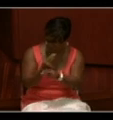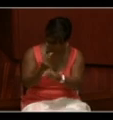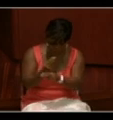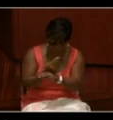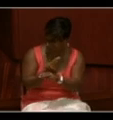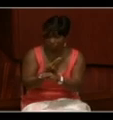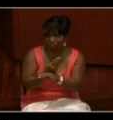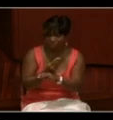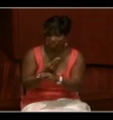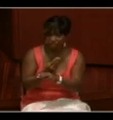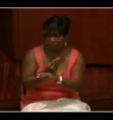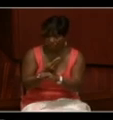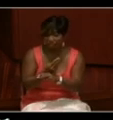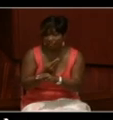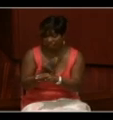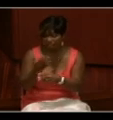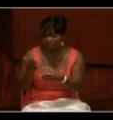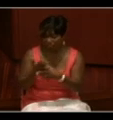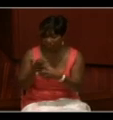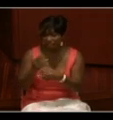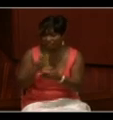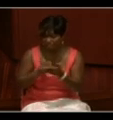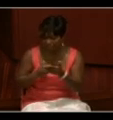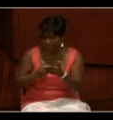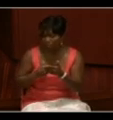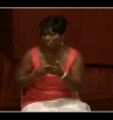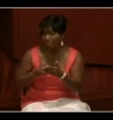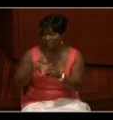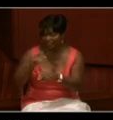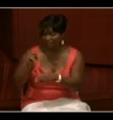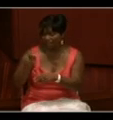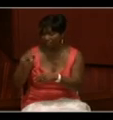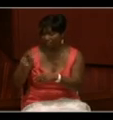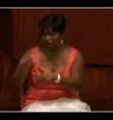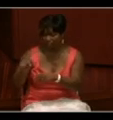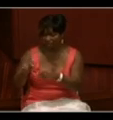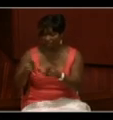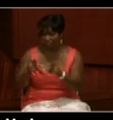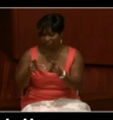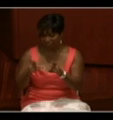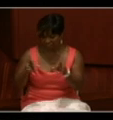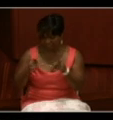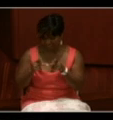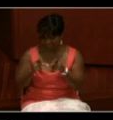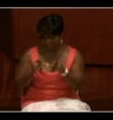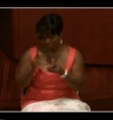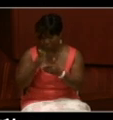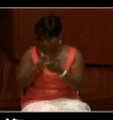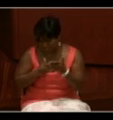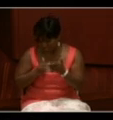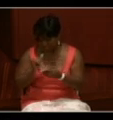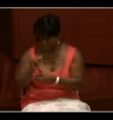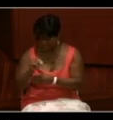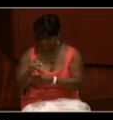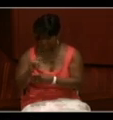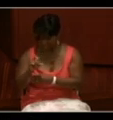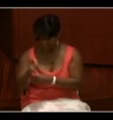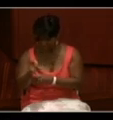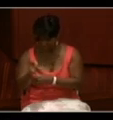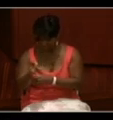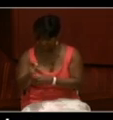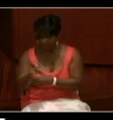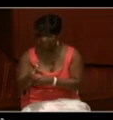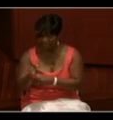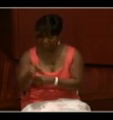the files at some National Archives facilities are only partially indexed, and even those indexes that do exist may not yet